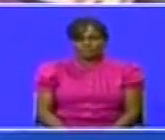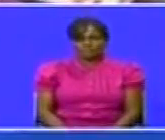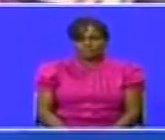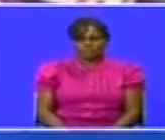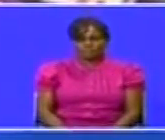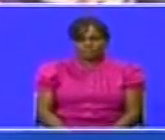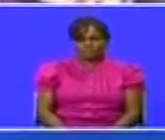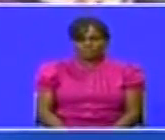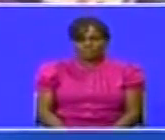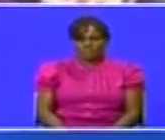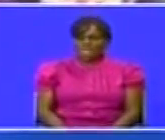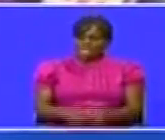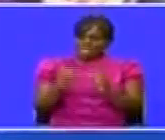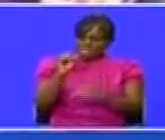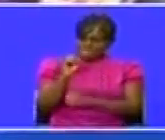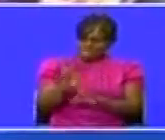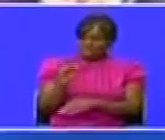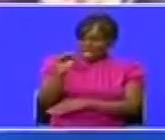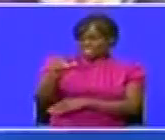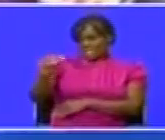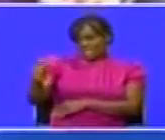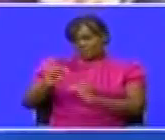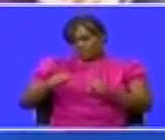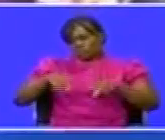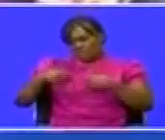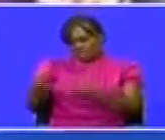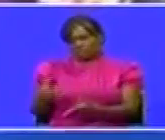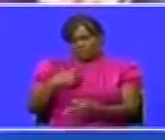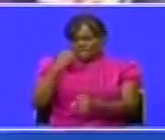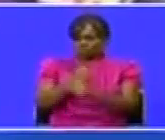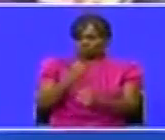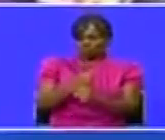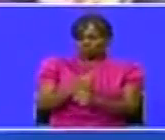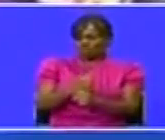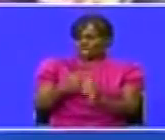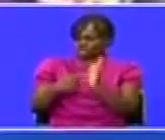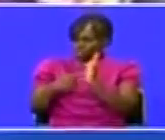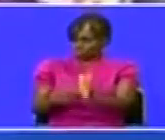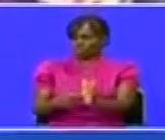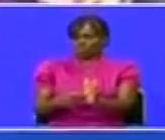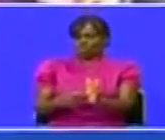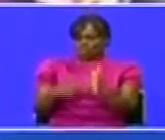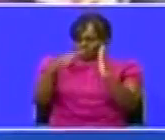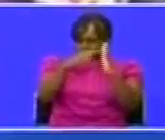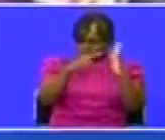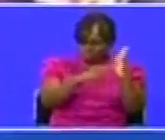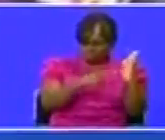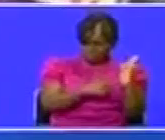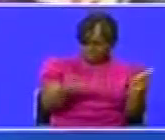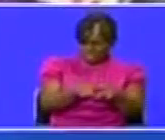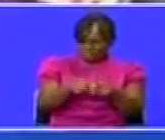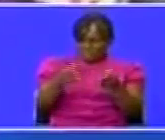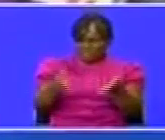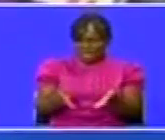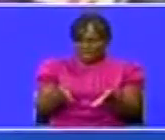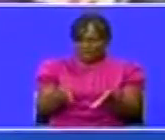Sasa ni kama wangenitisha ingine ningewapatia. Because what I could have done is just giving them affidavit. The condition, even now,